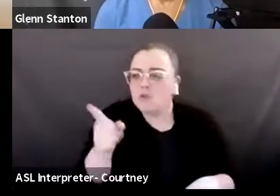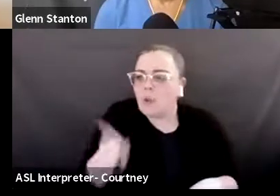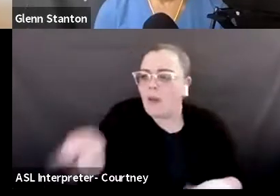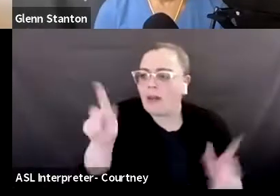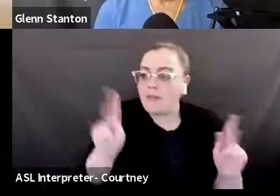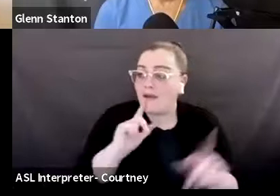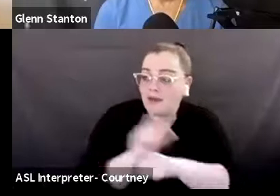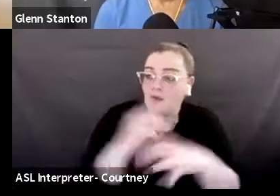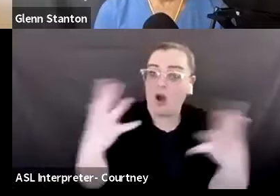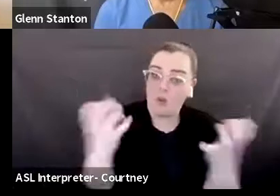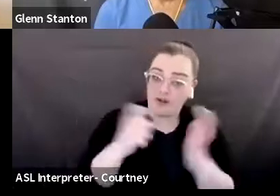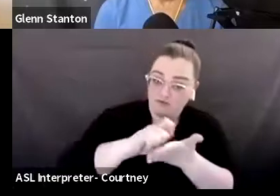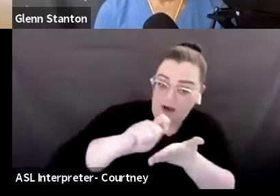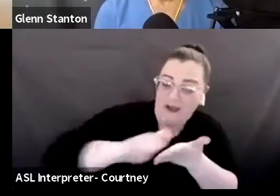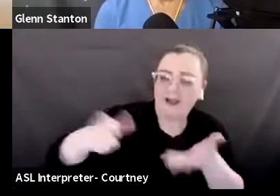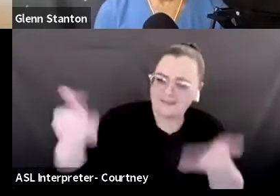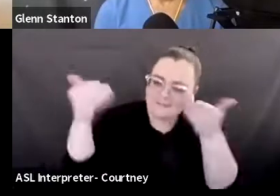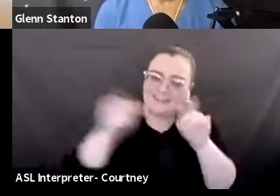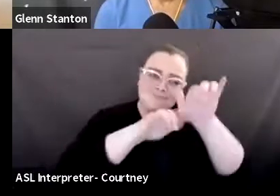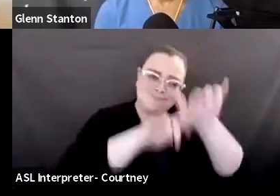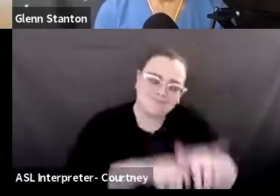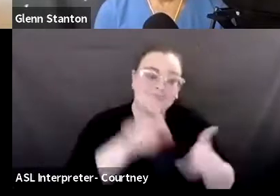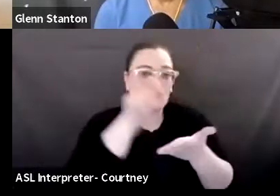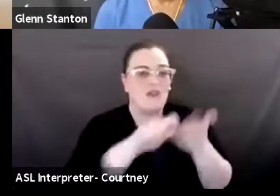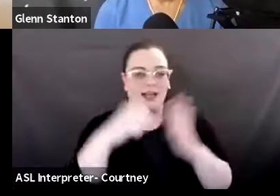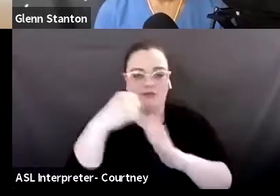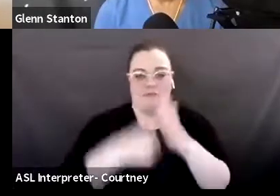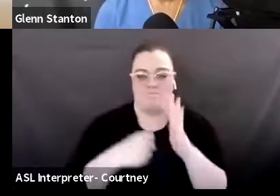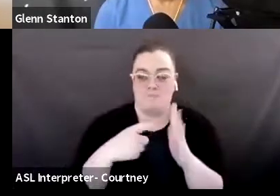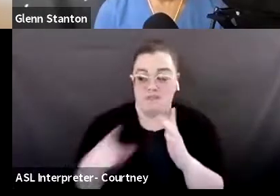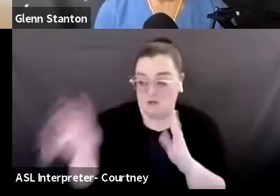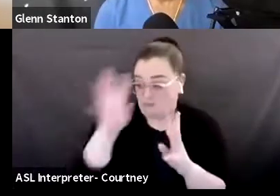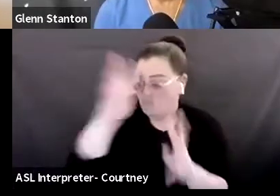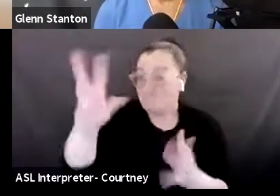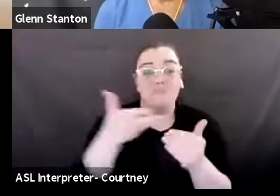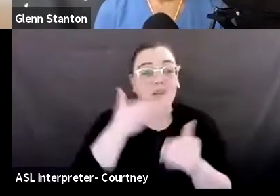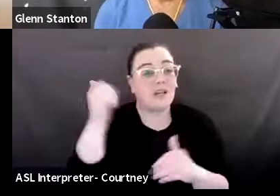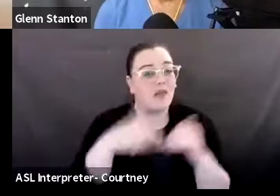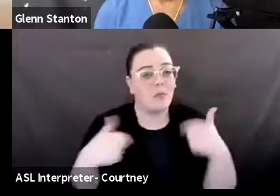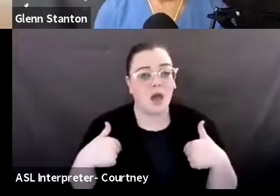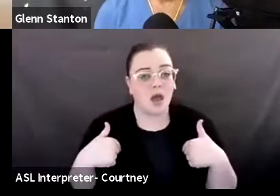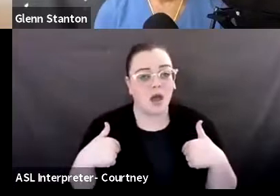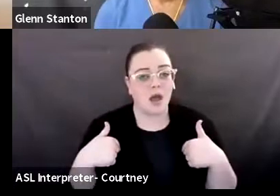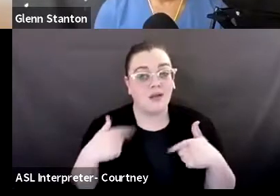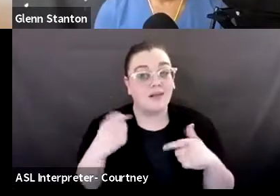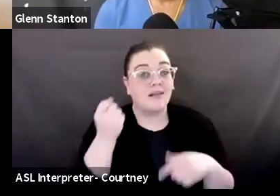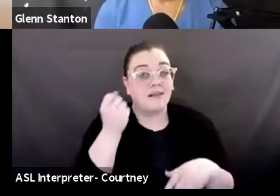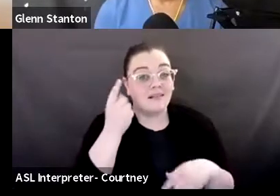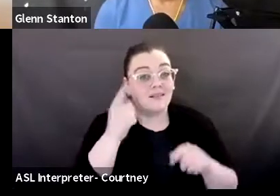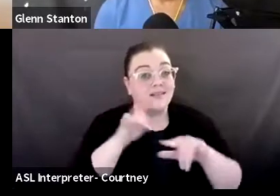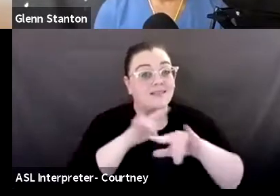breathe, and dream about writing, let them do that, because they're better than I could possibly be. But meanwhile, there I was at